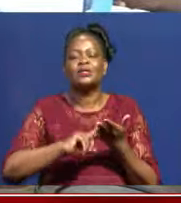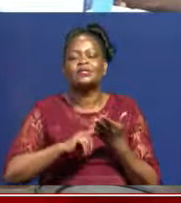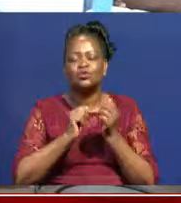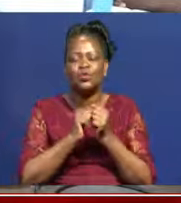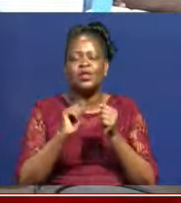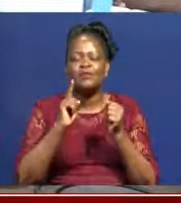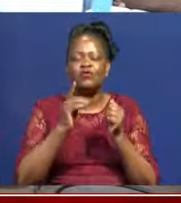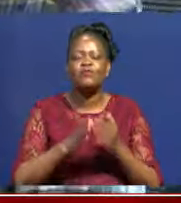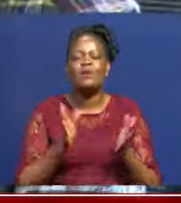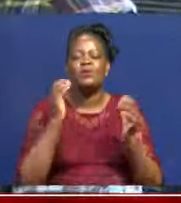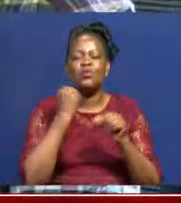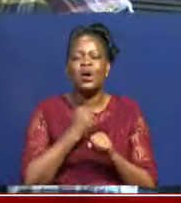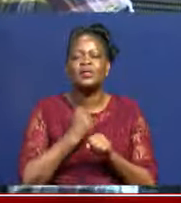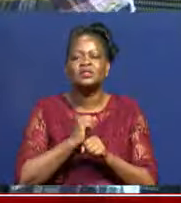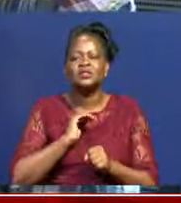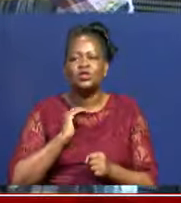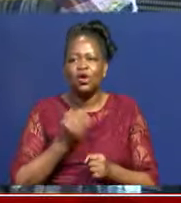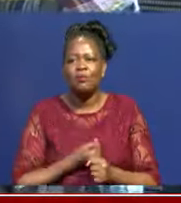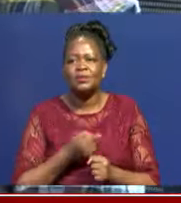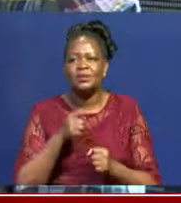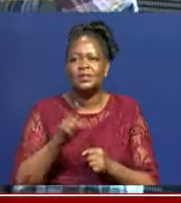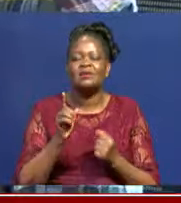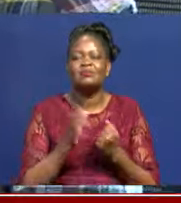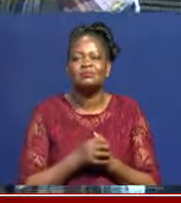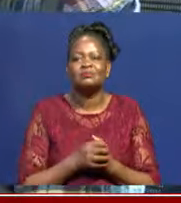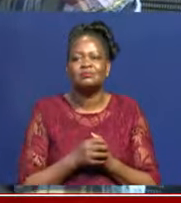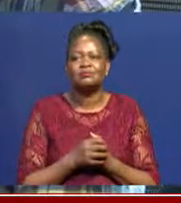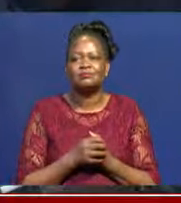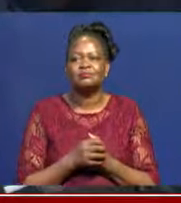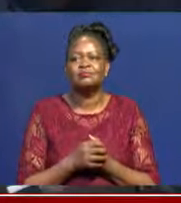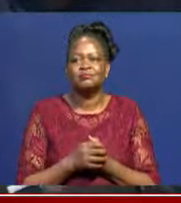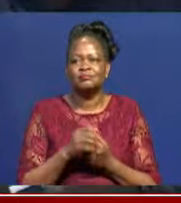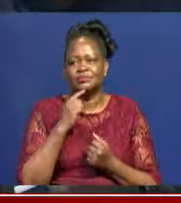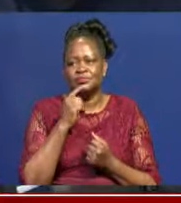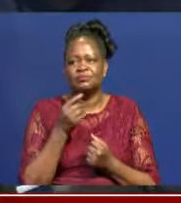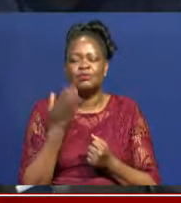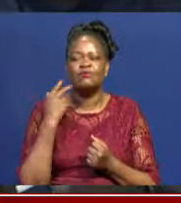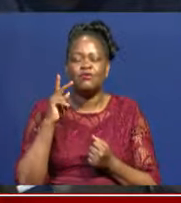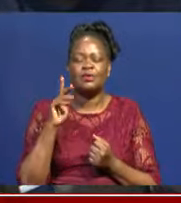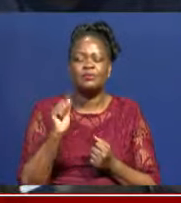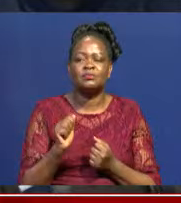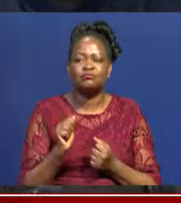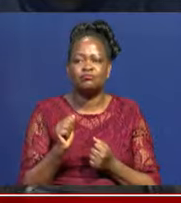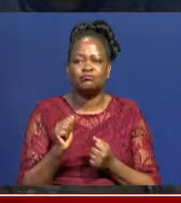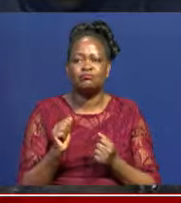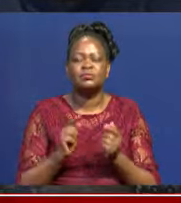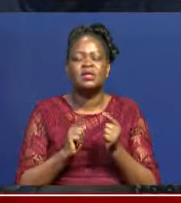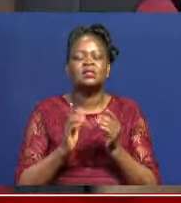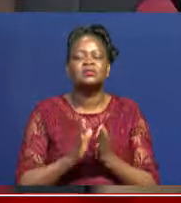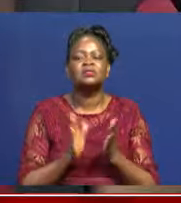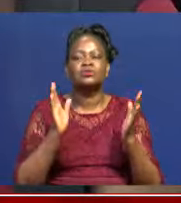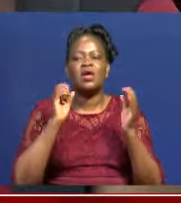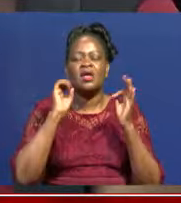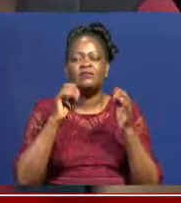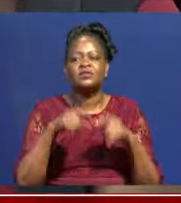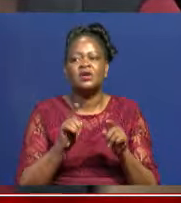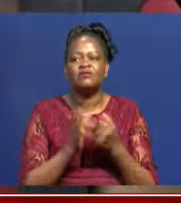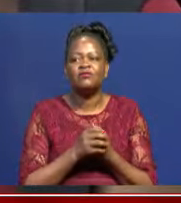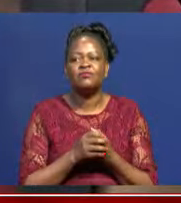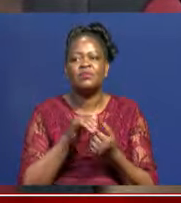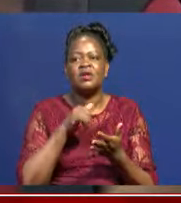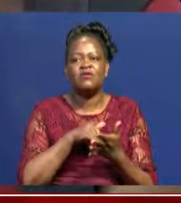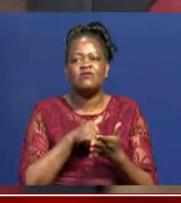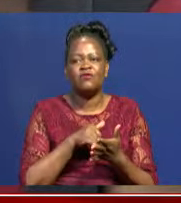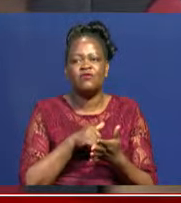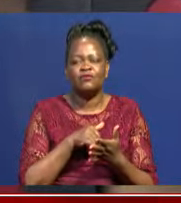Works. The committee is mulling over summoning the former Maritime Director General in the event that he will be implicated